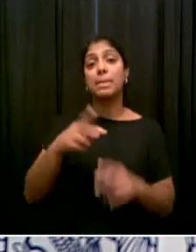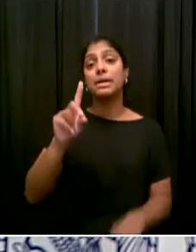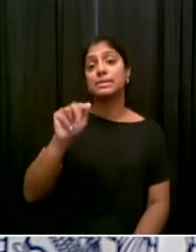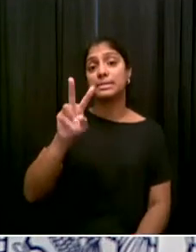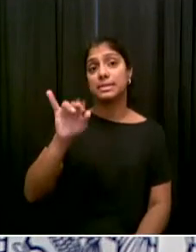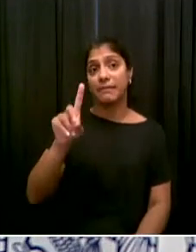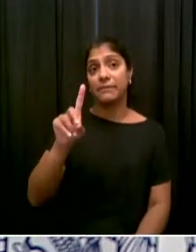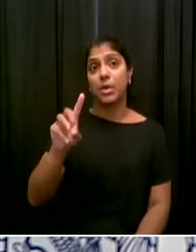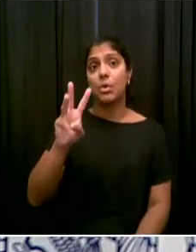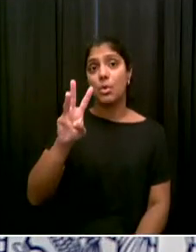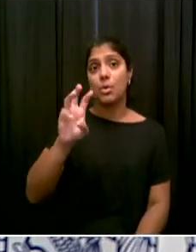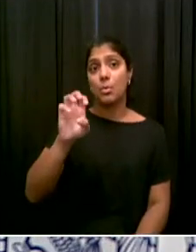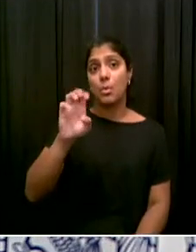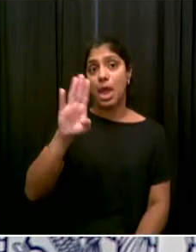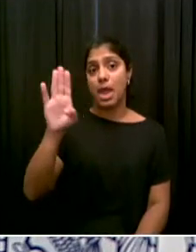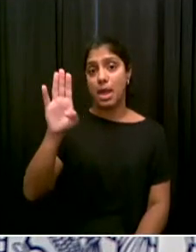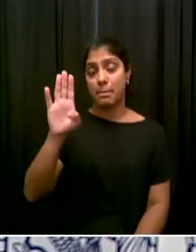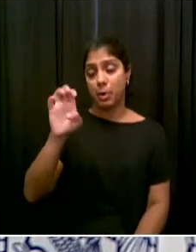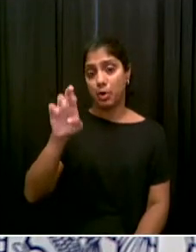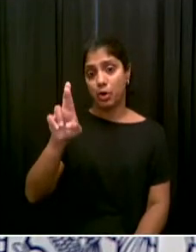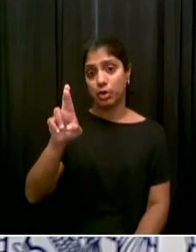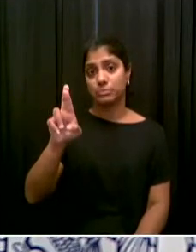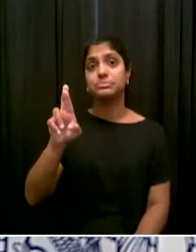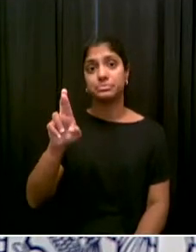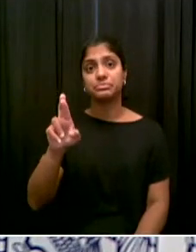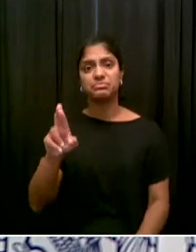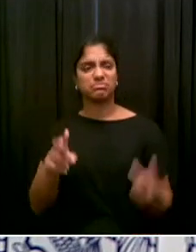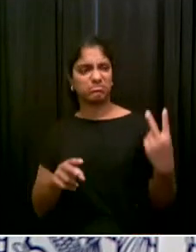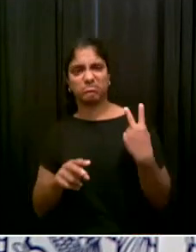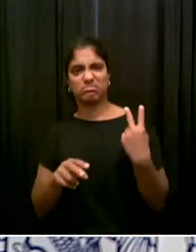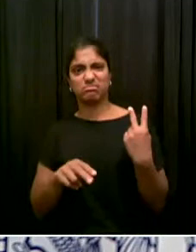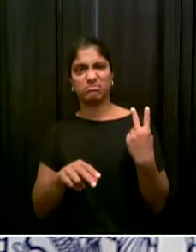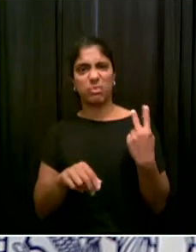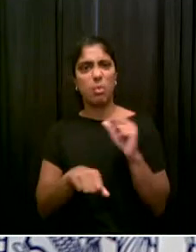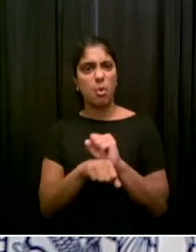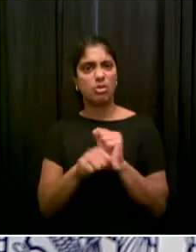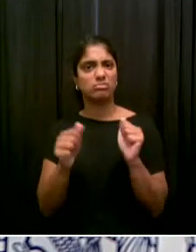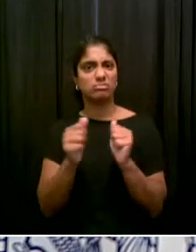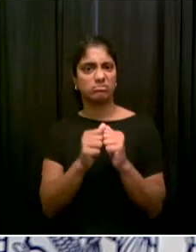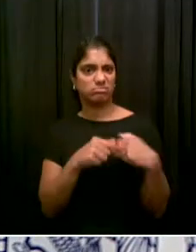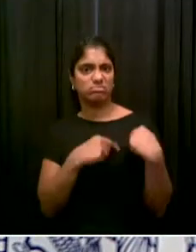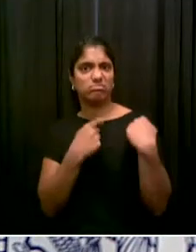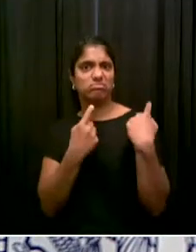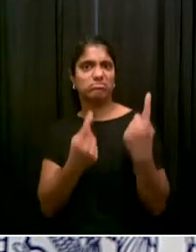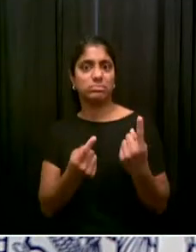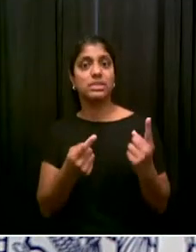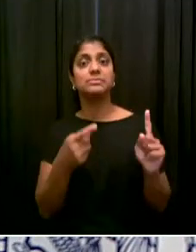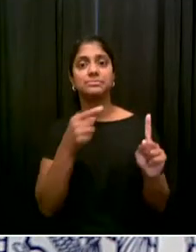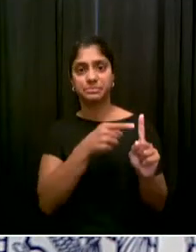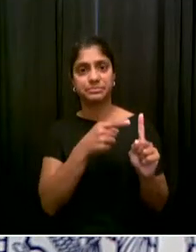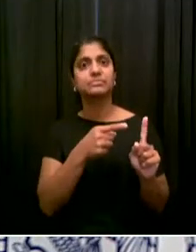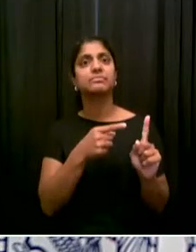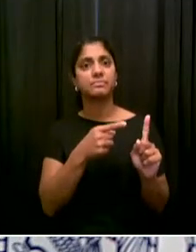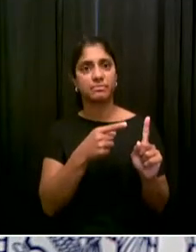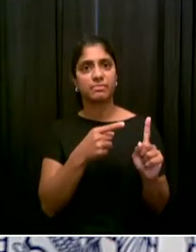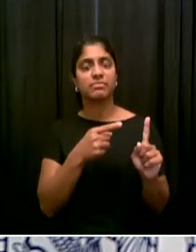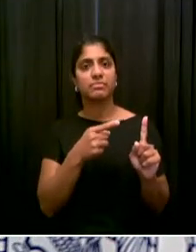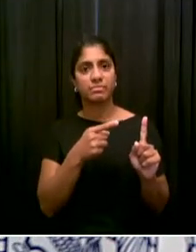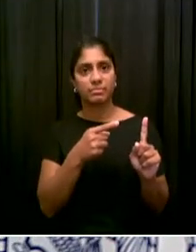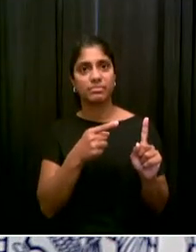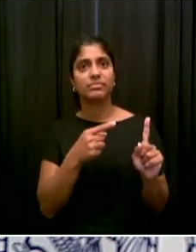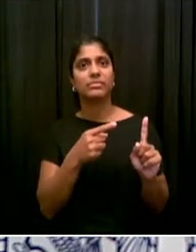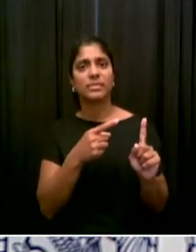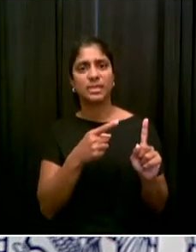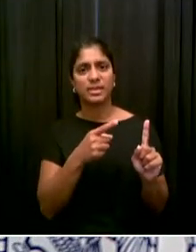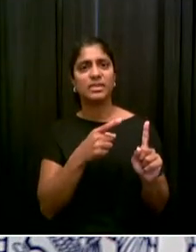topic of neighborhood policing and bringing police and community together. So welcome to our gathering, Assembly Member, and we would love to hear from you.